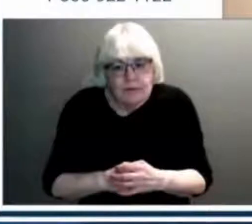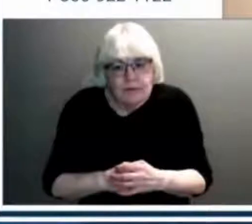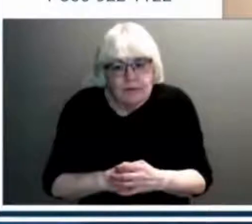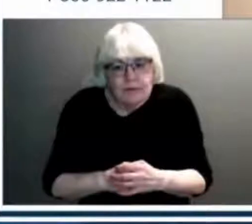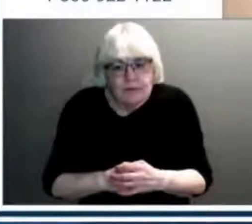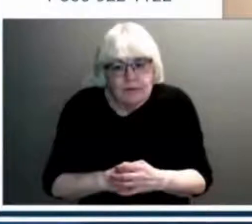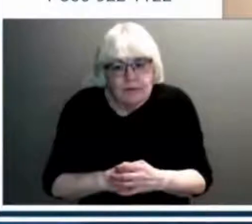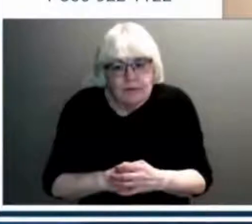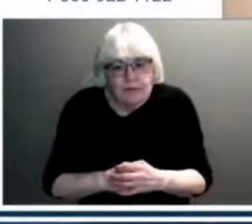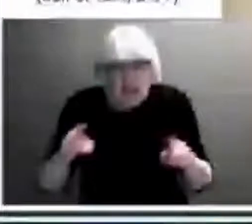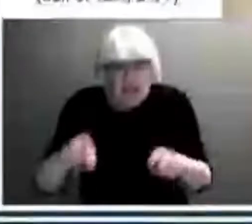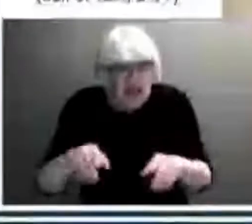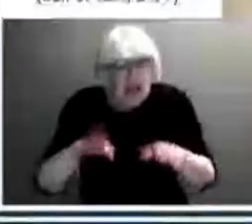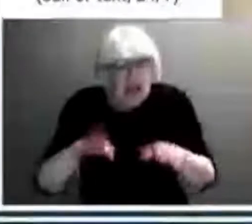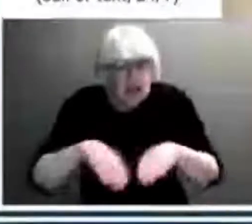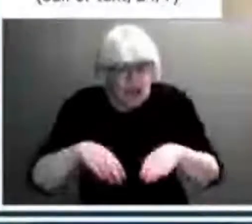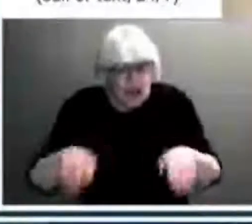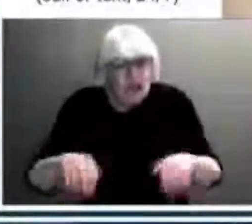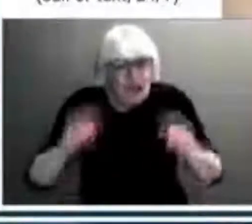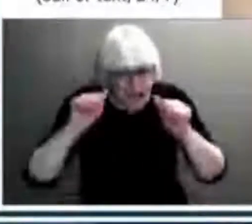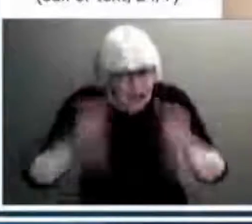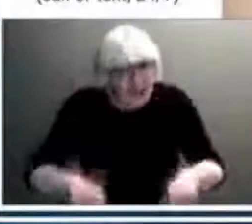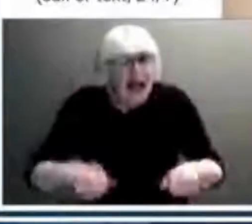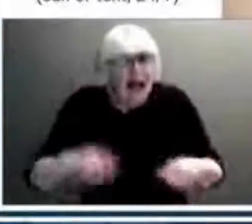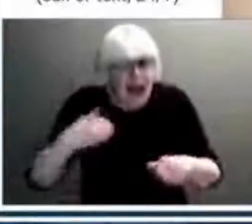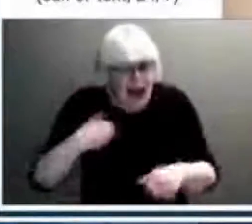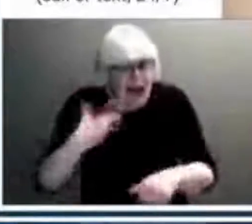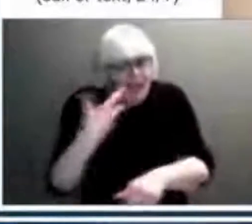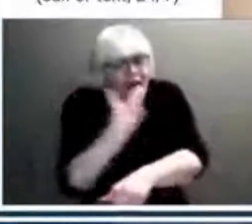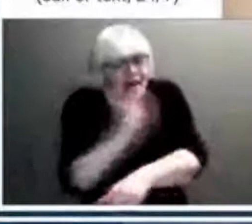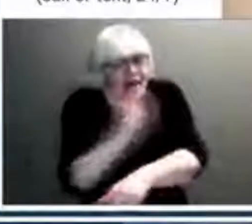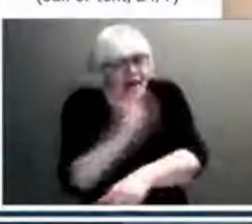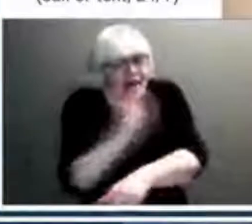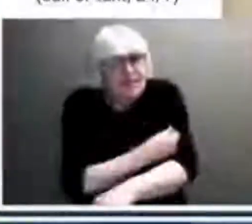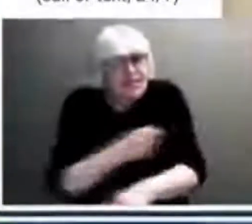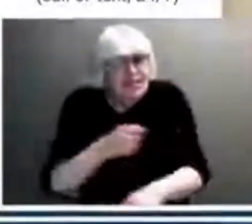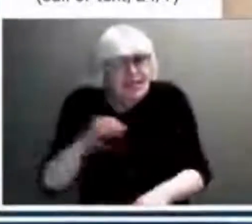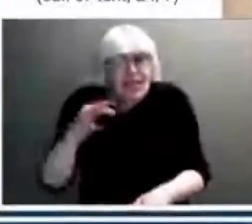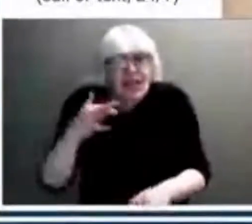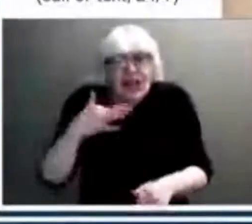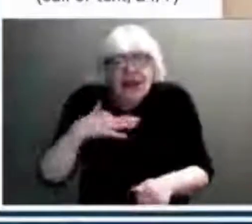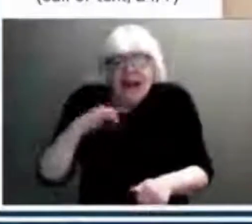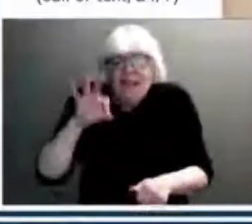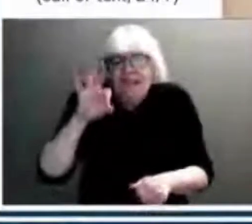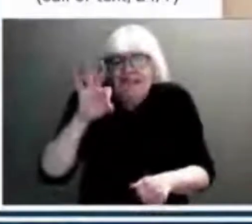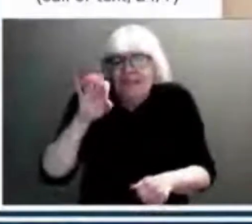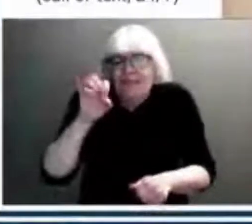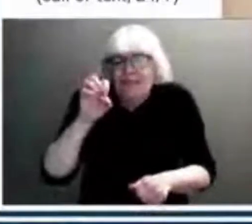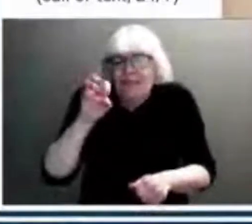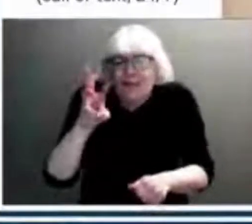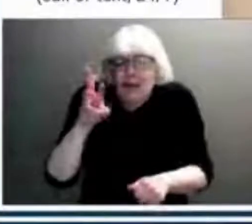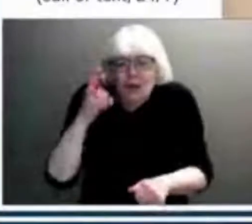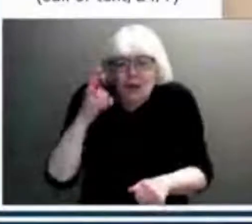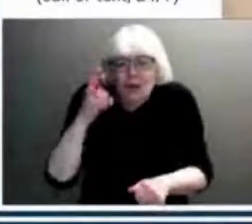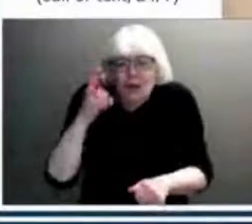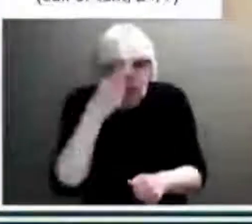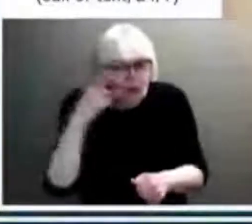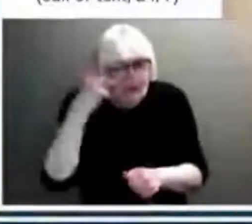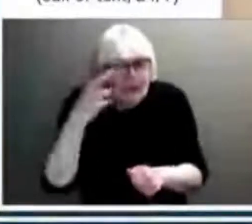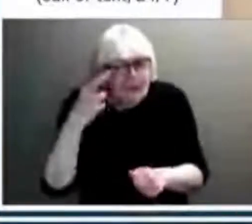vaccine. And, the IWK has many specialists and experts, and they're running a